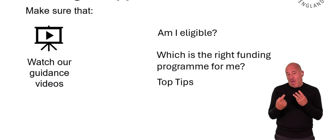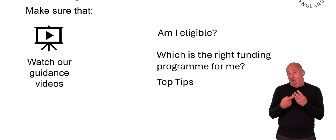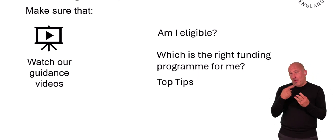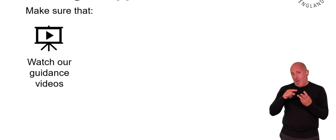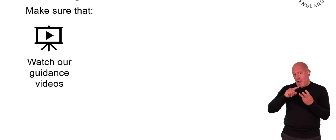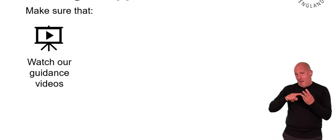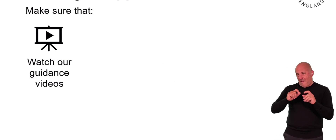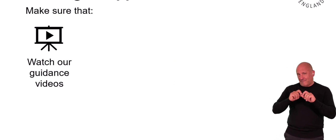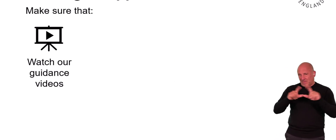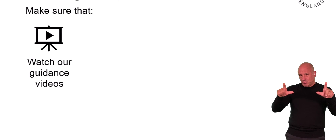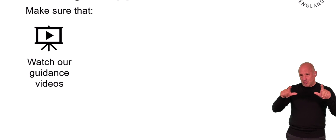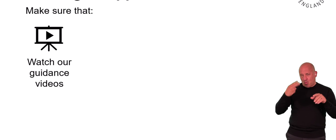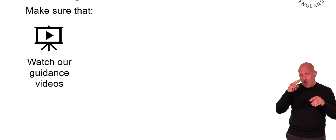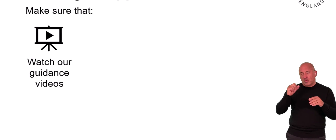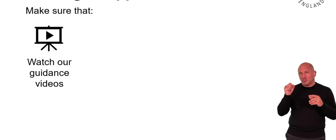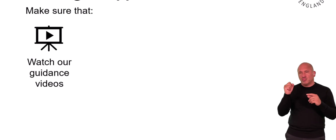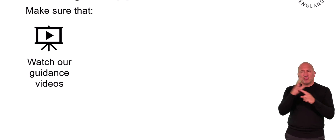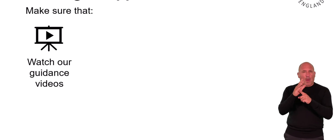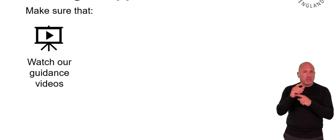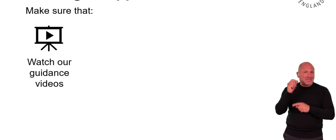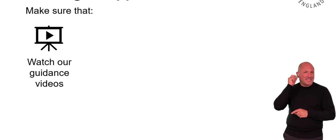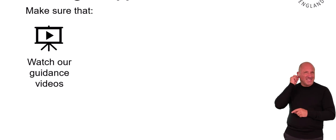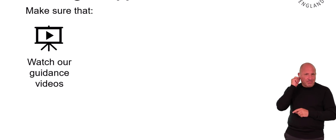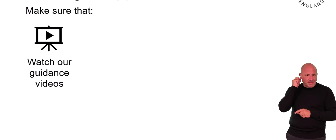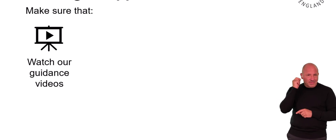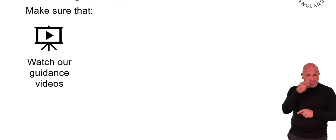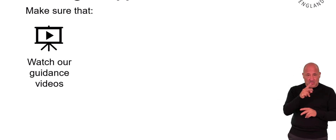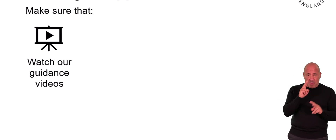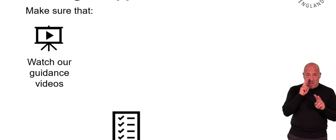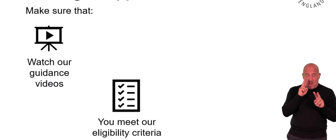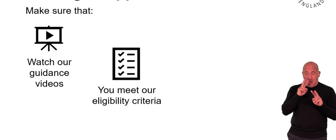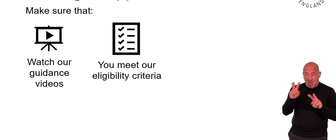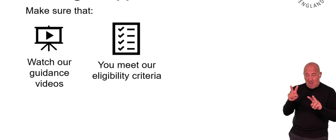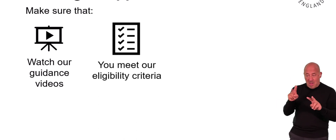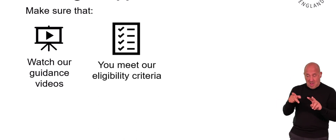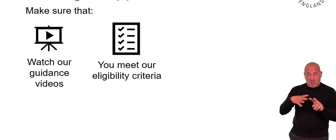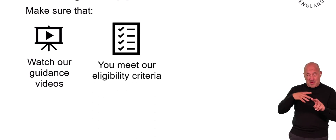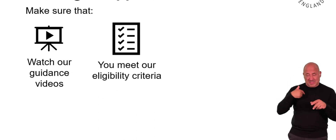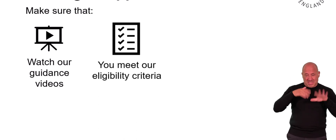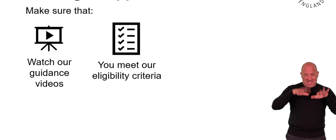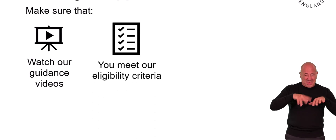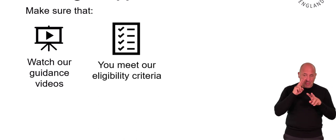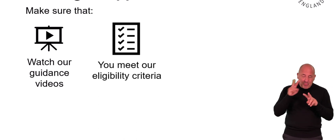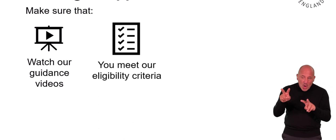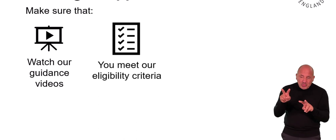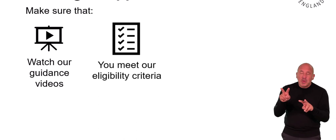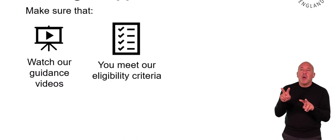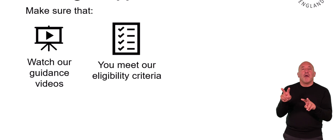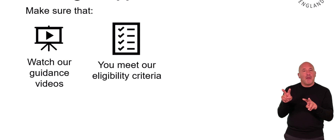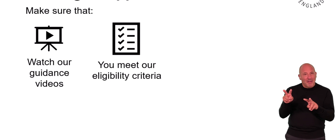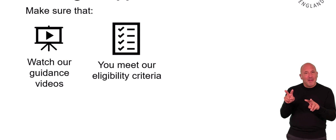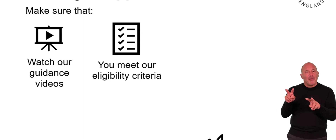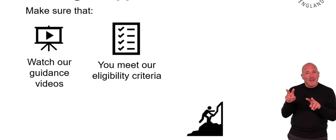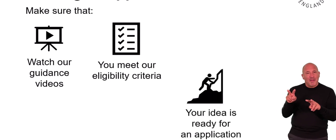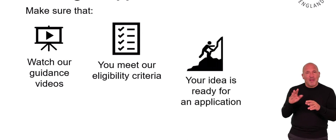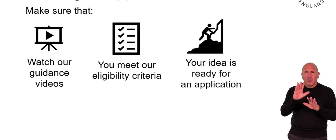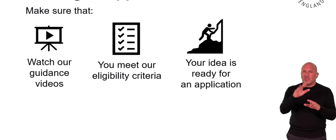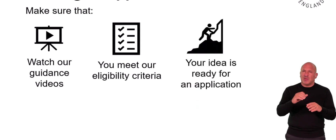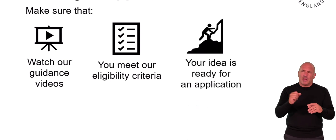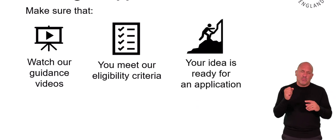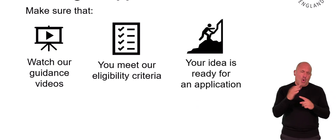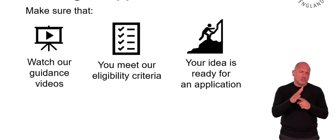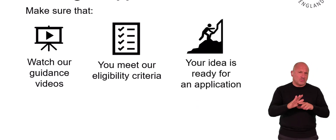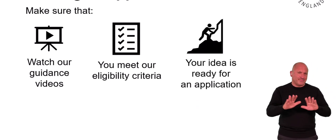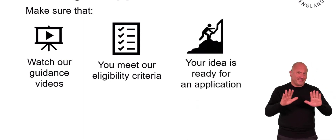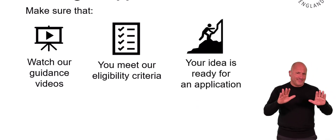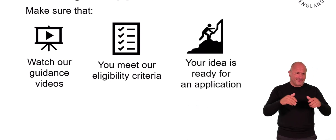application. It's important that you meet the eligibility requirements, that your idea is ready for